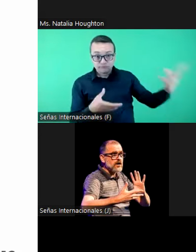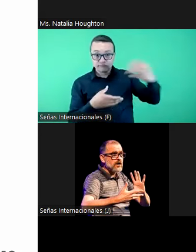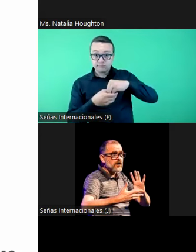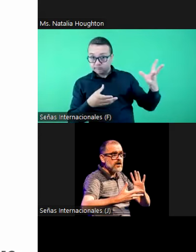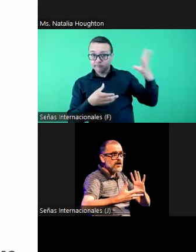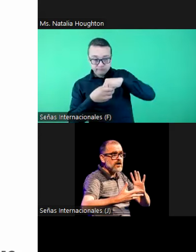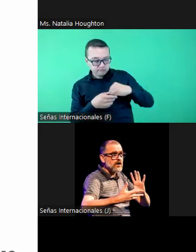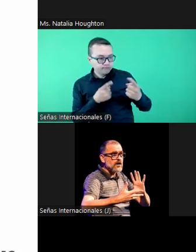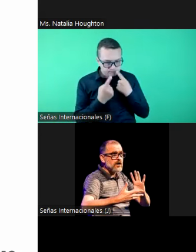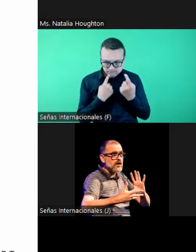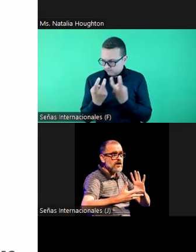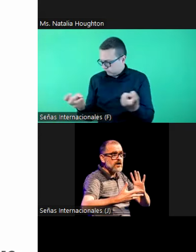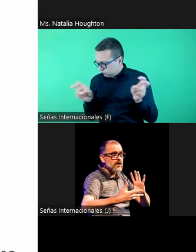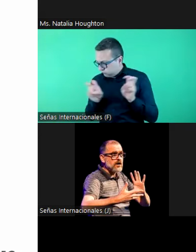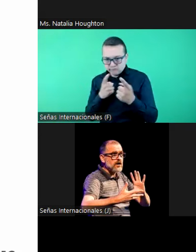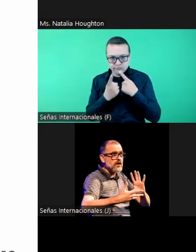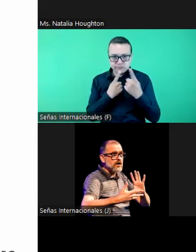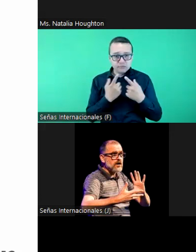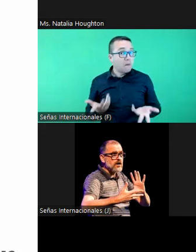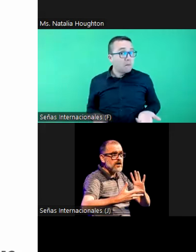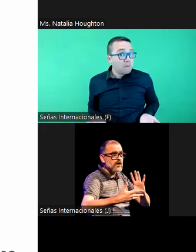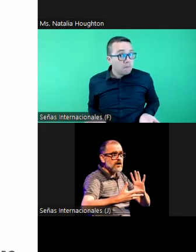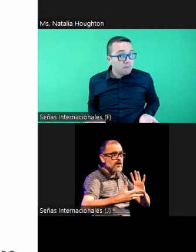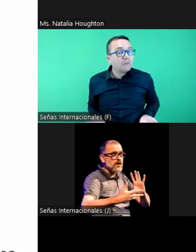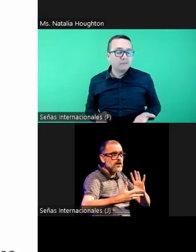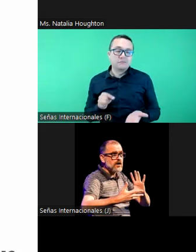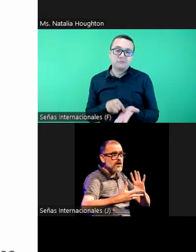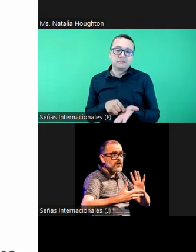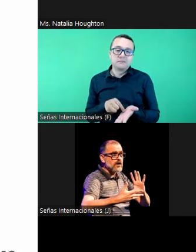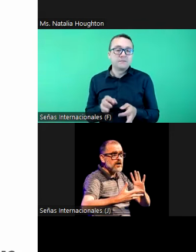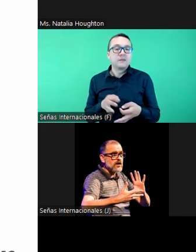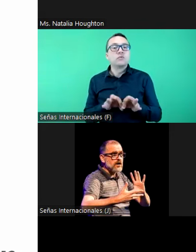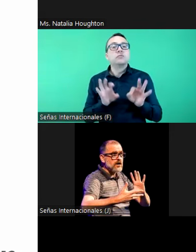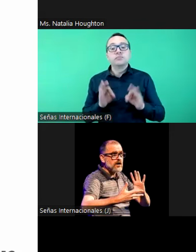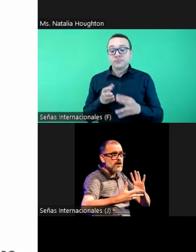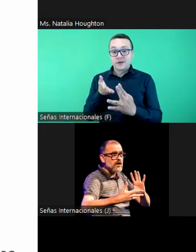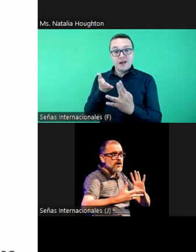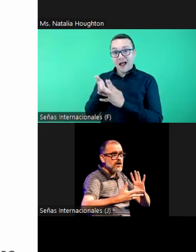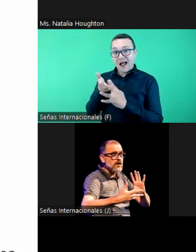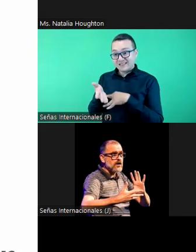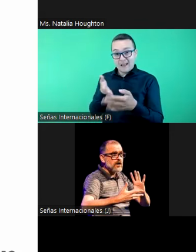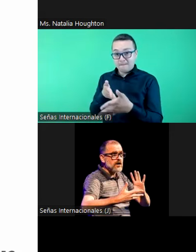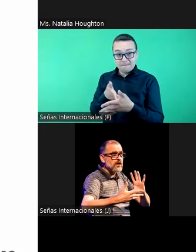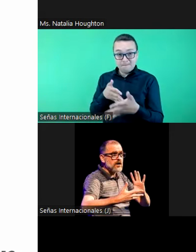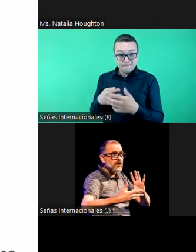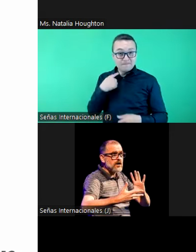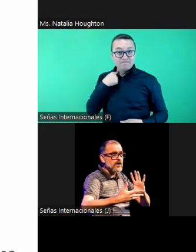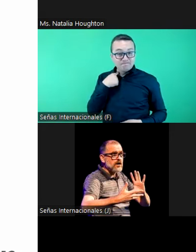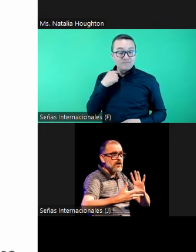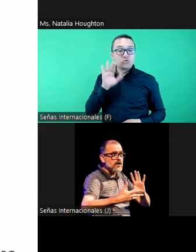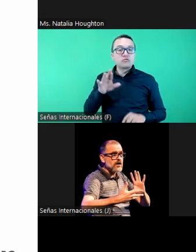managers of these policies and the authorities. And so there should be a